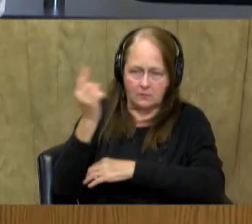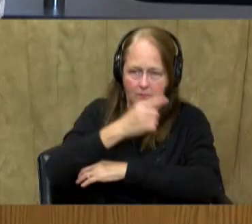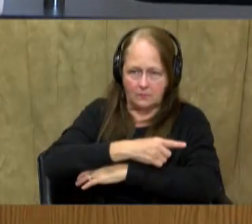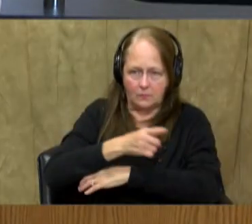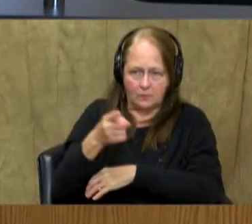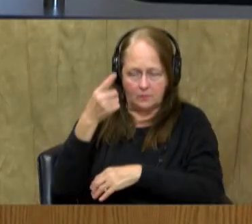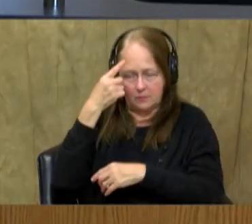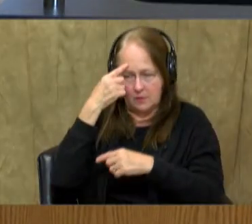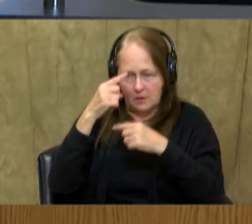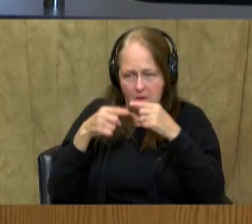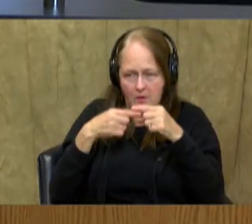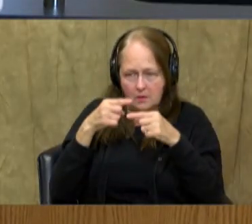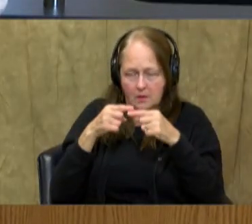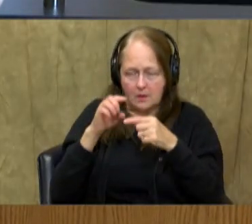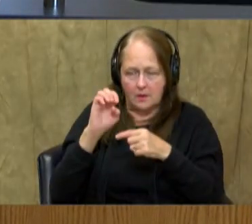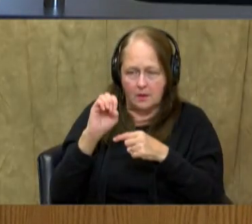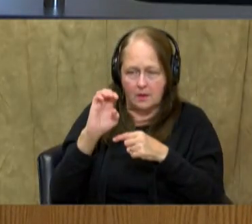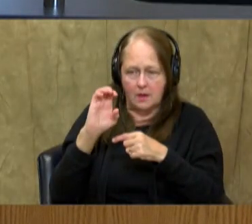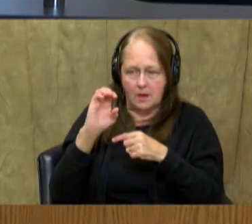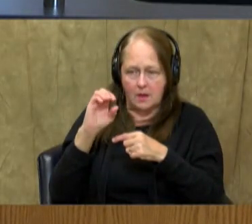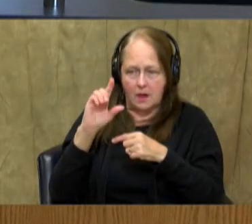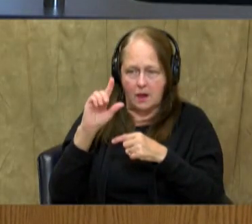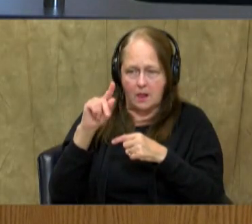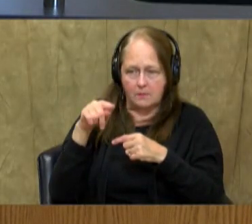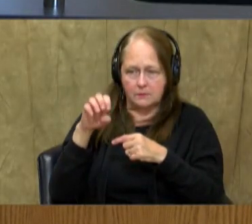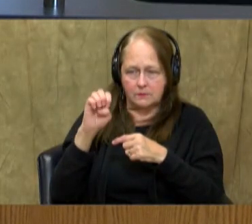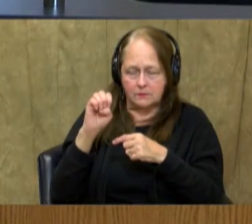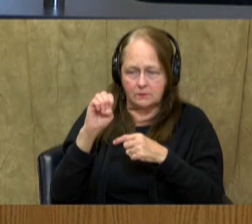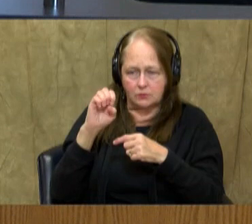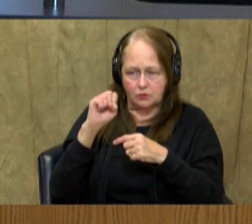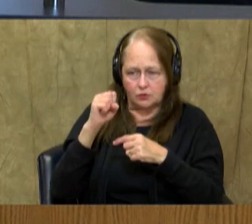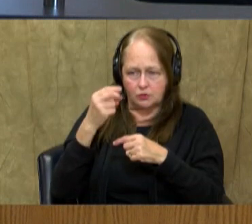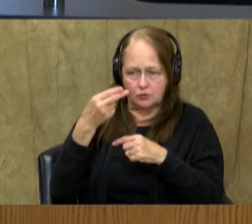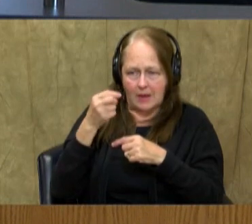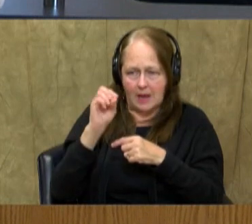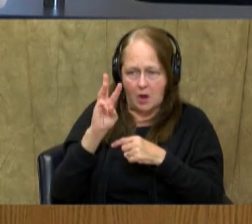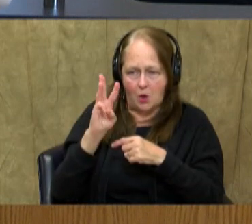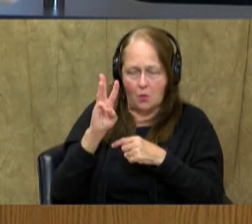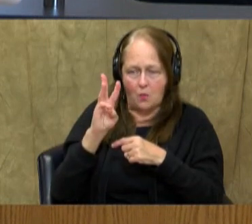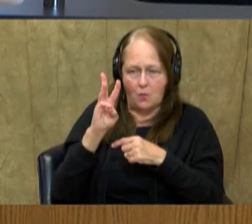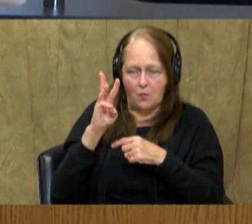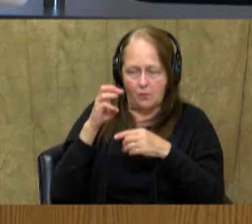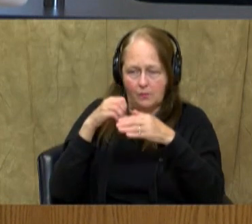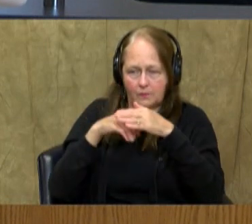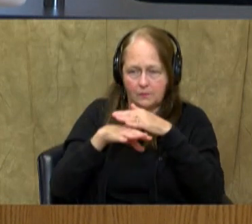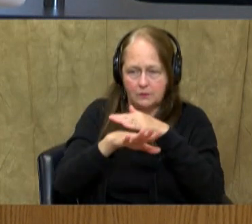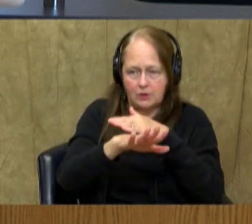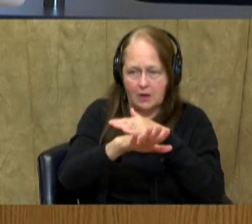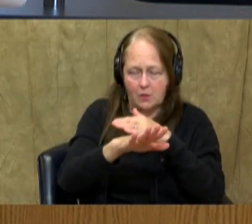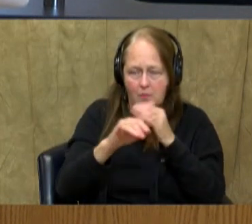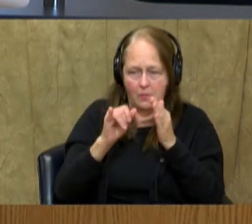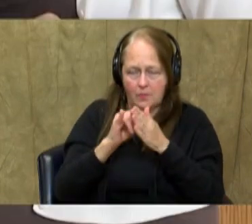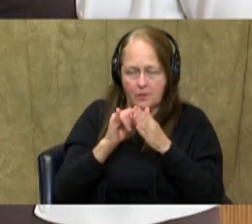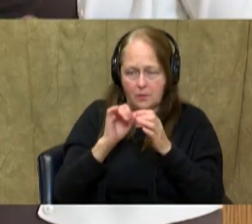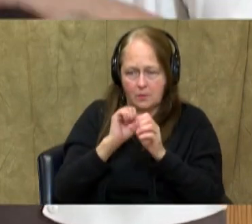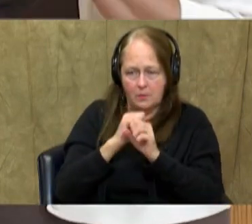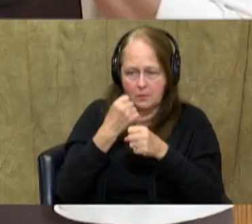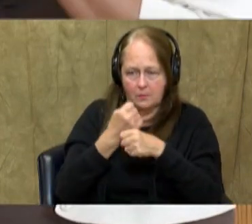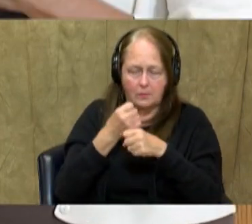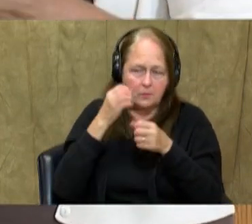When you're thinking about eclipses, you're thinking about a shadow. When you go back to the diagram that we